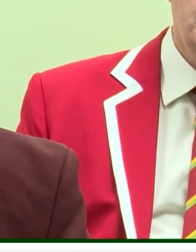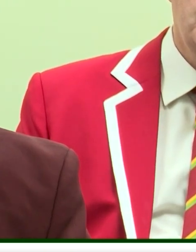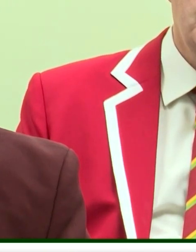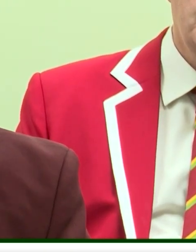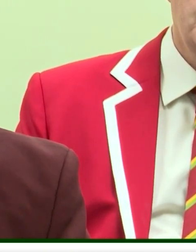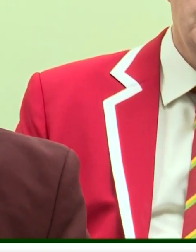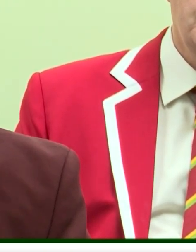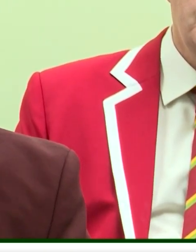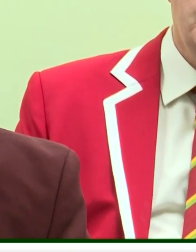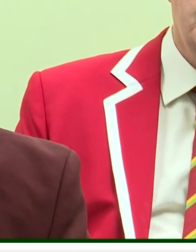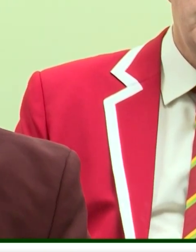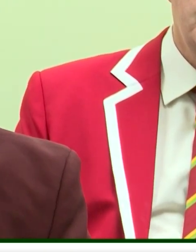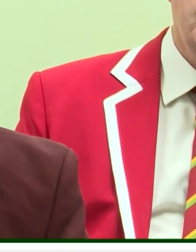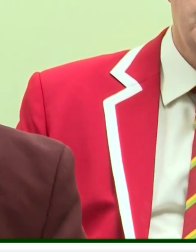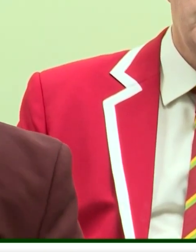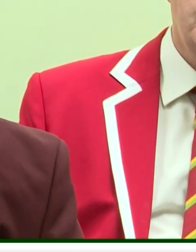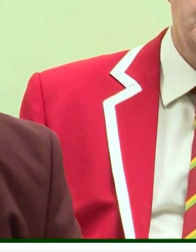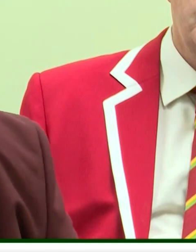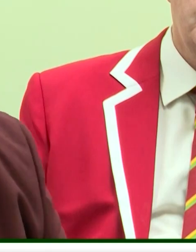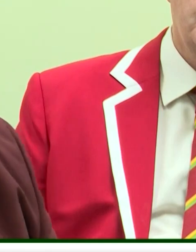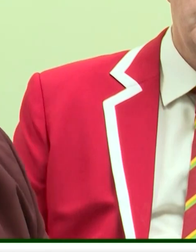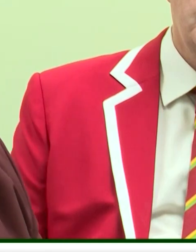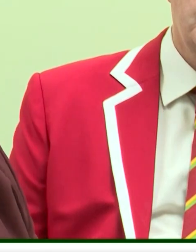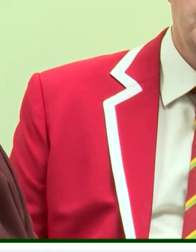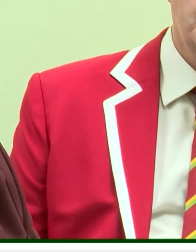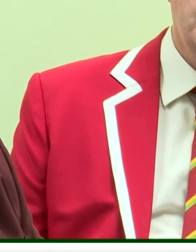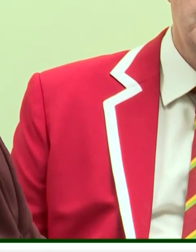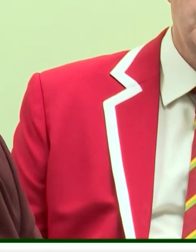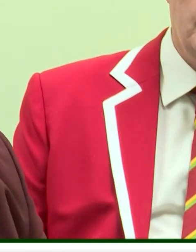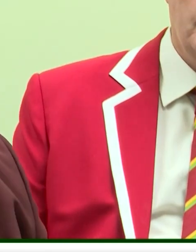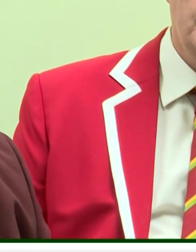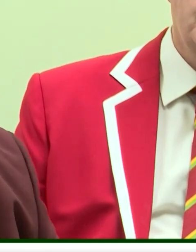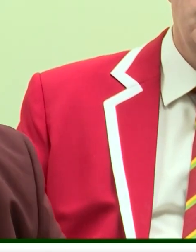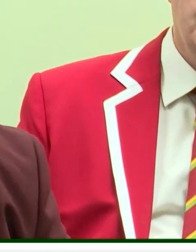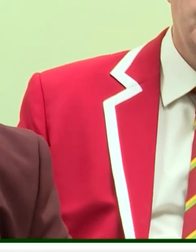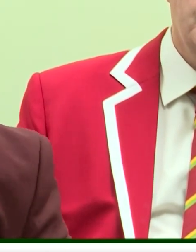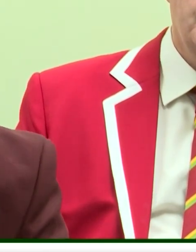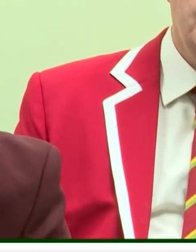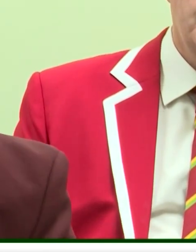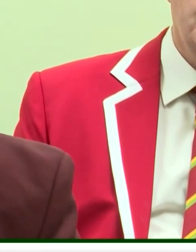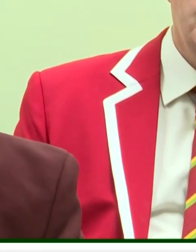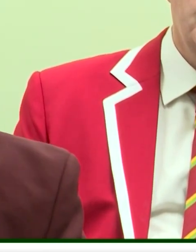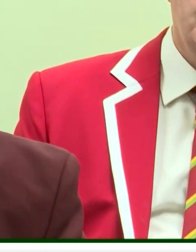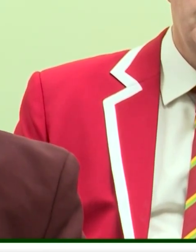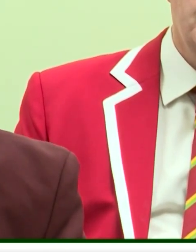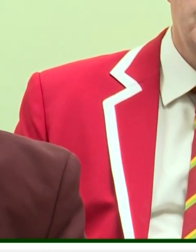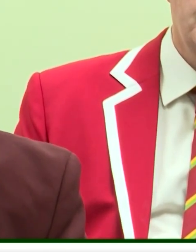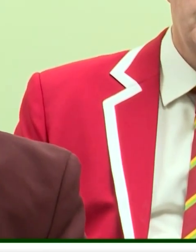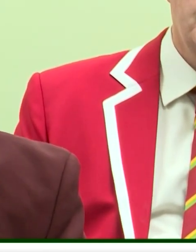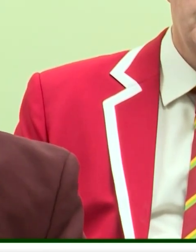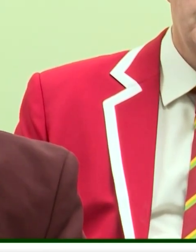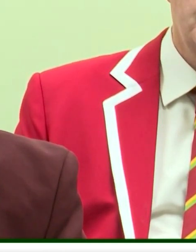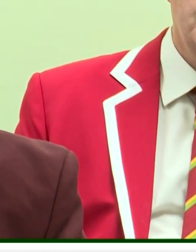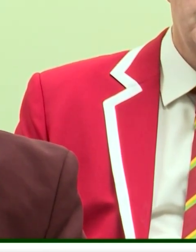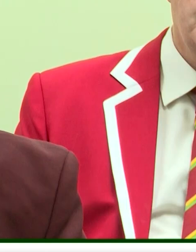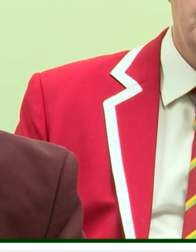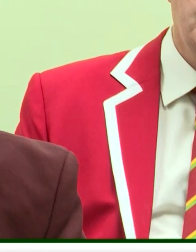overwhelmingly supported by all the countries that are here. So the guys, thank you very much for being here and being part of this exciting tournament.